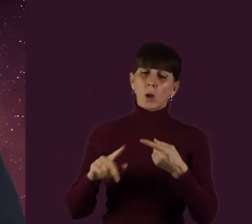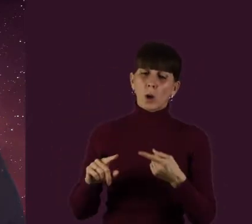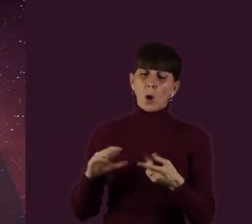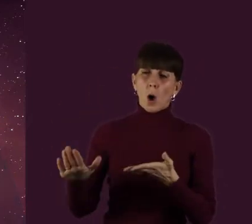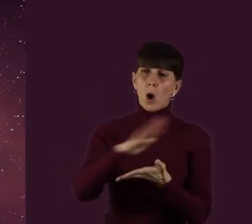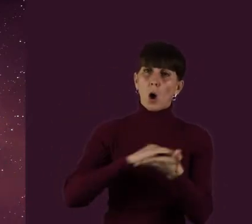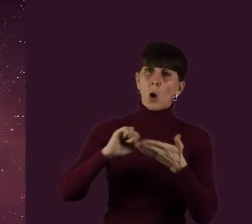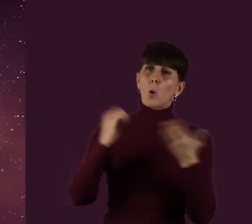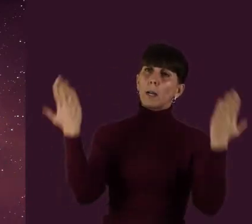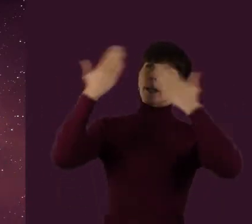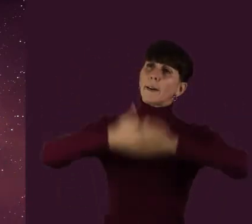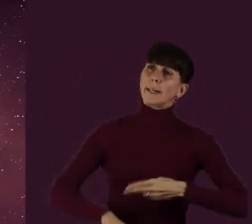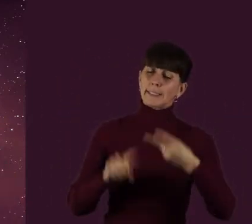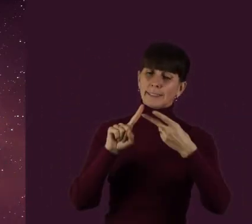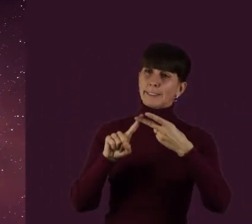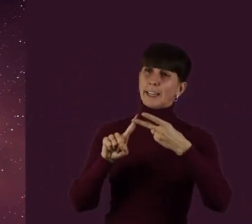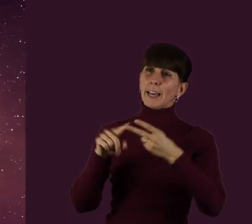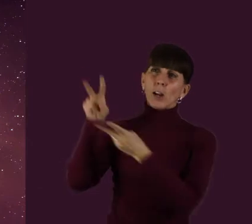Sing."